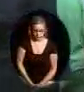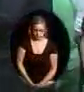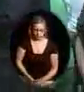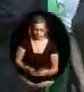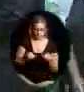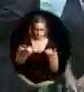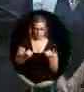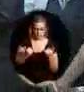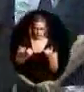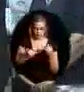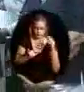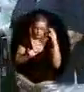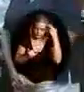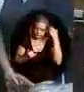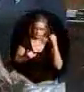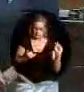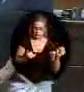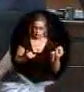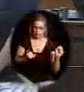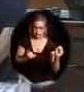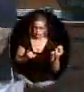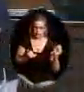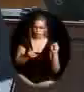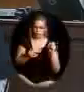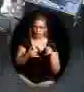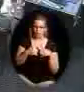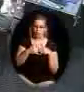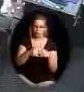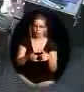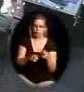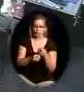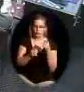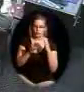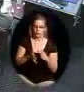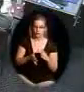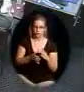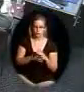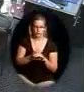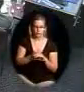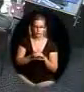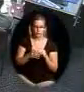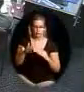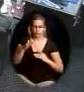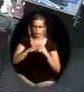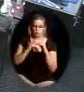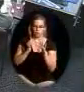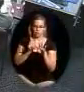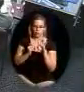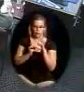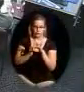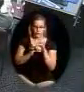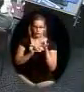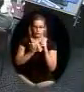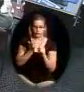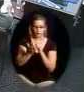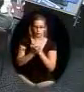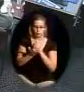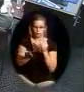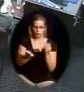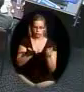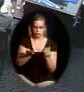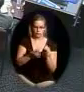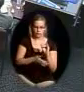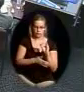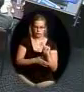Then we have Silver Award winners for 250 to 499 hours of service, and those awards go